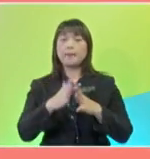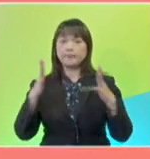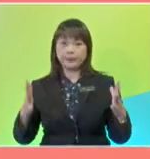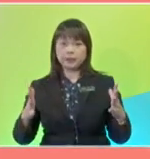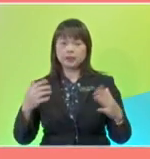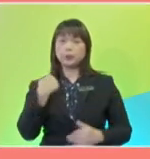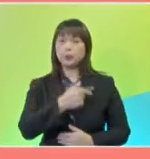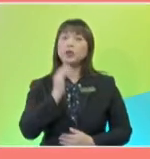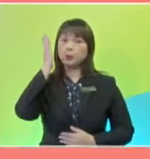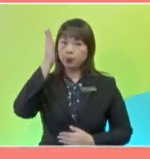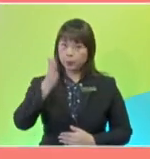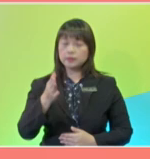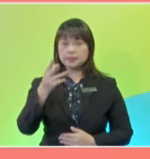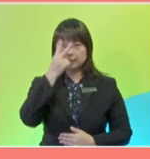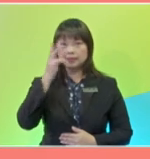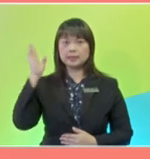moon.